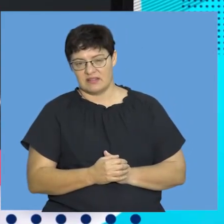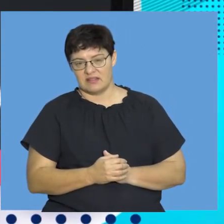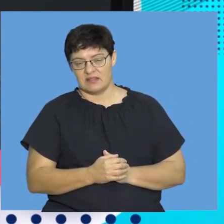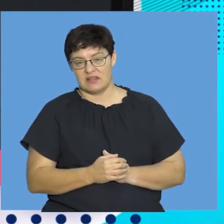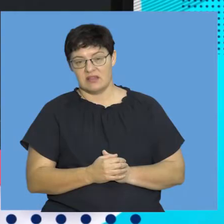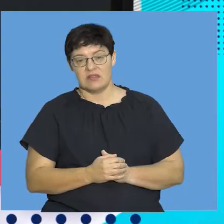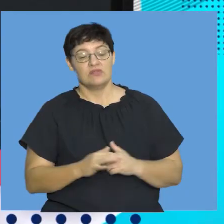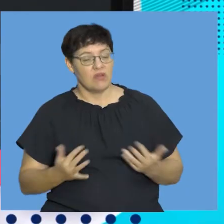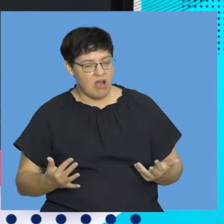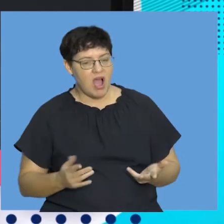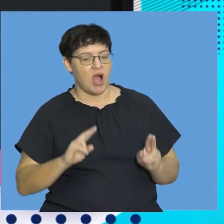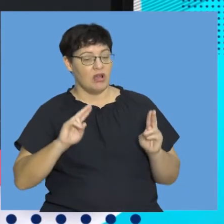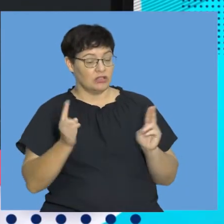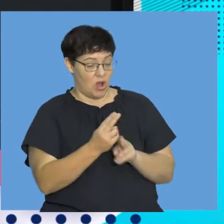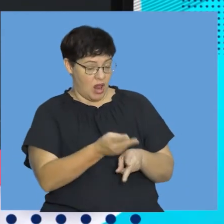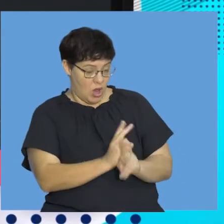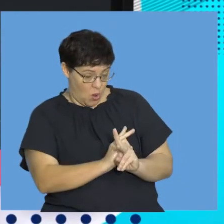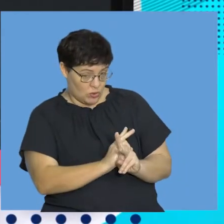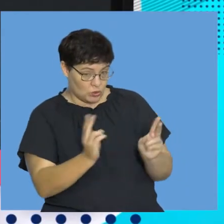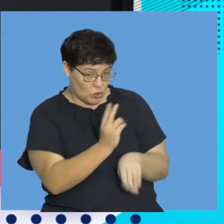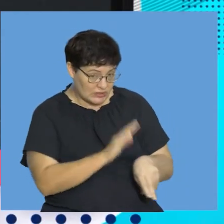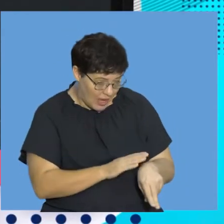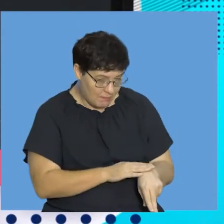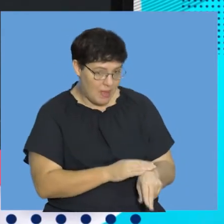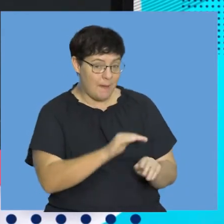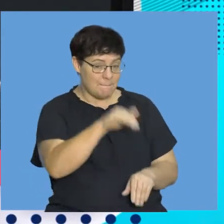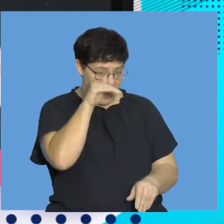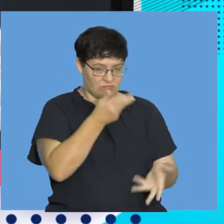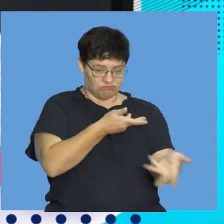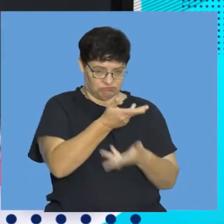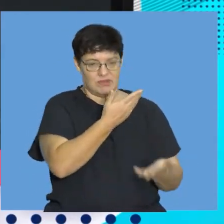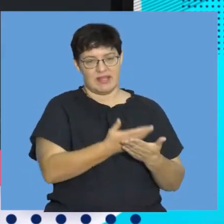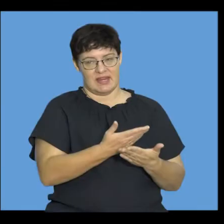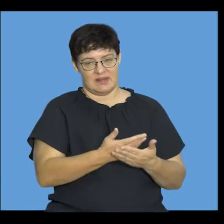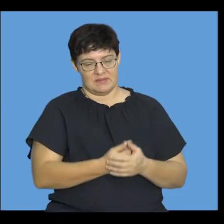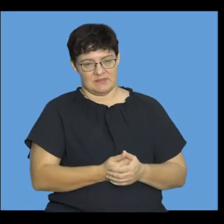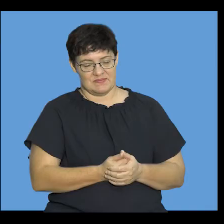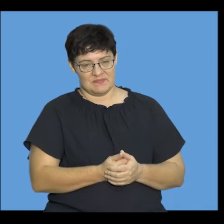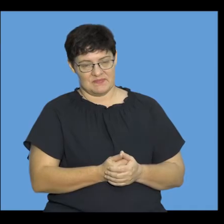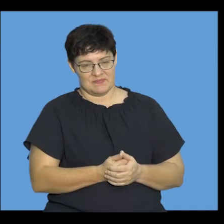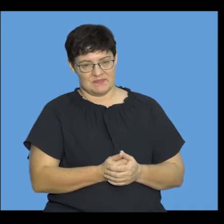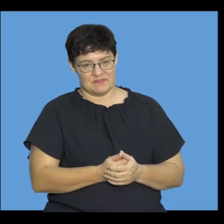that way, you would then be able to negotiate a short-term loan with your bank.